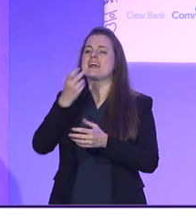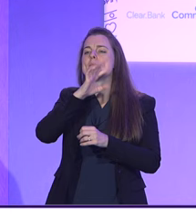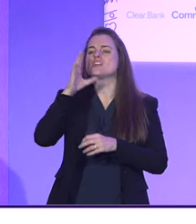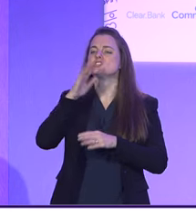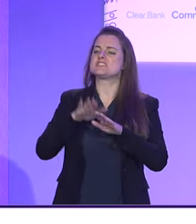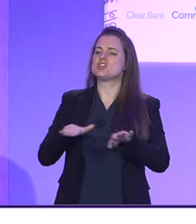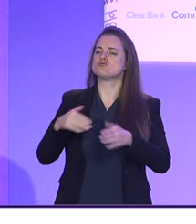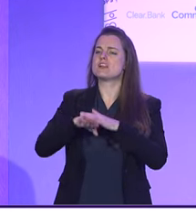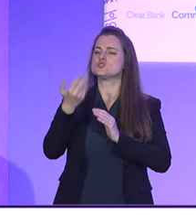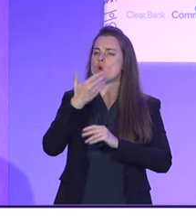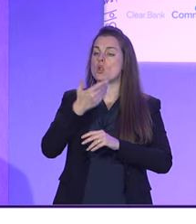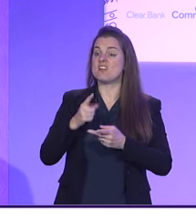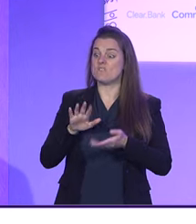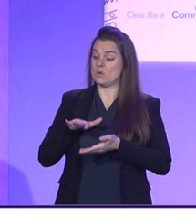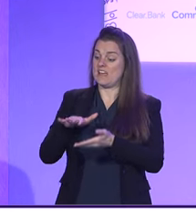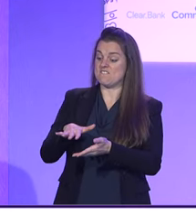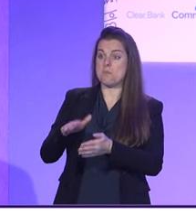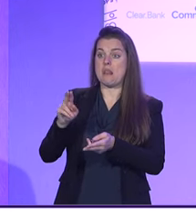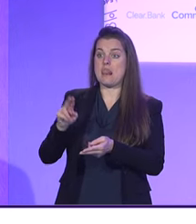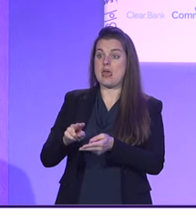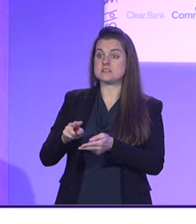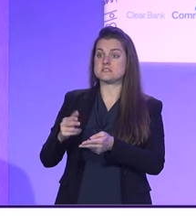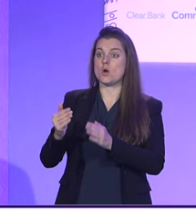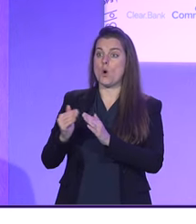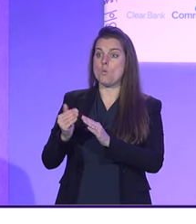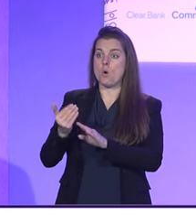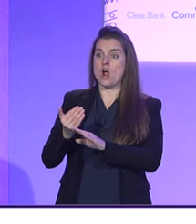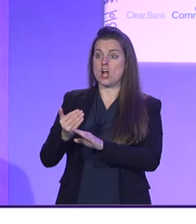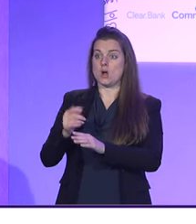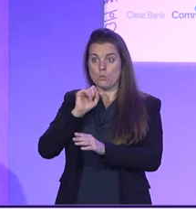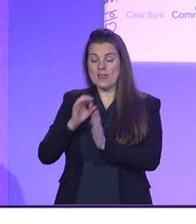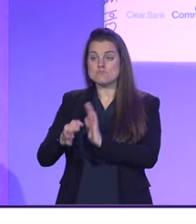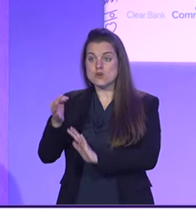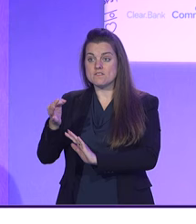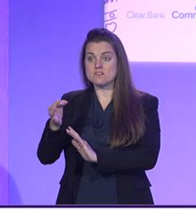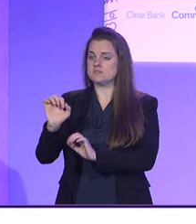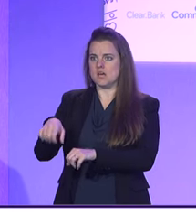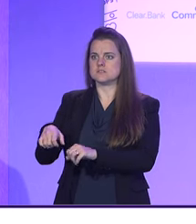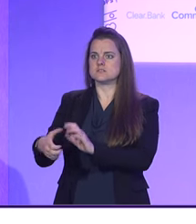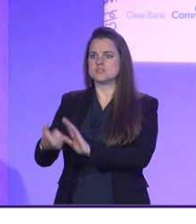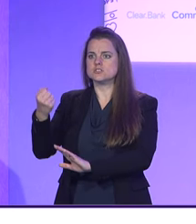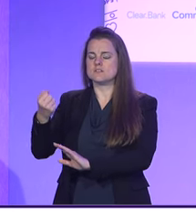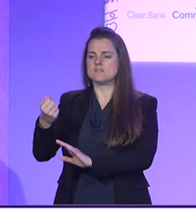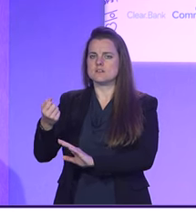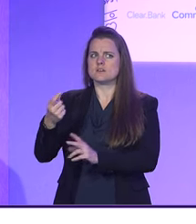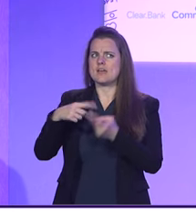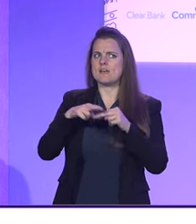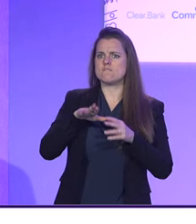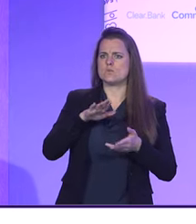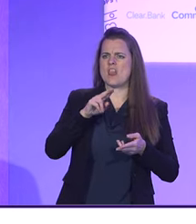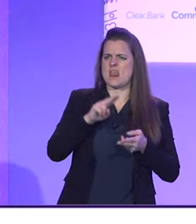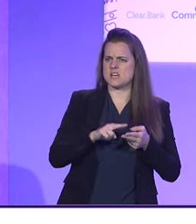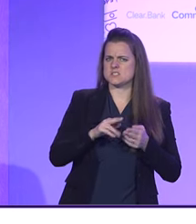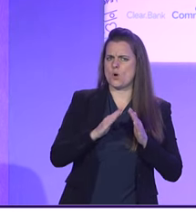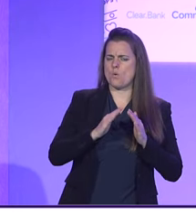learning outcomes. If you give them less homework, yes, it works. It improves learning outcomes. If you have a pulse and a plan and you're prepared to adjust